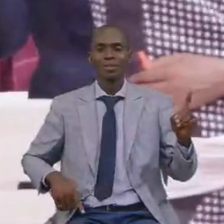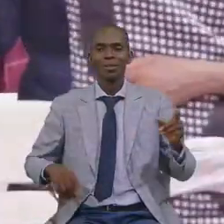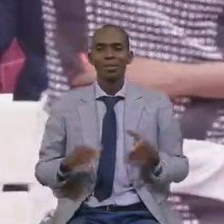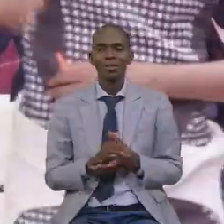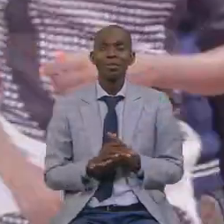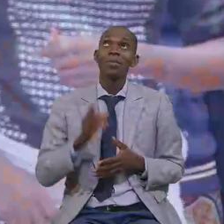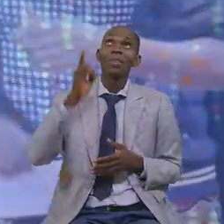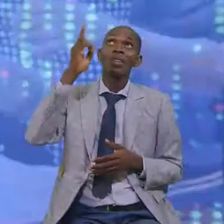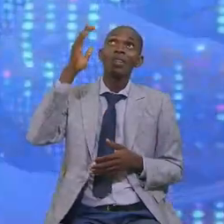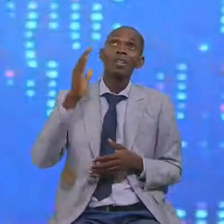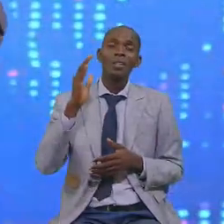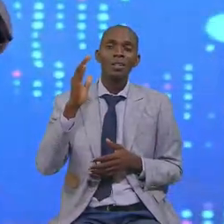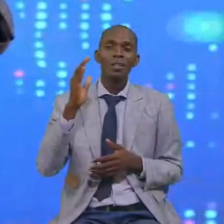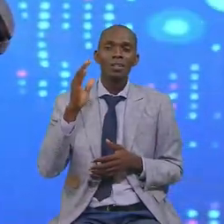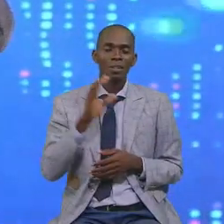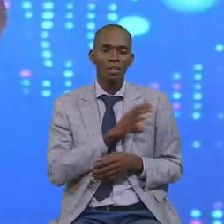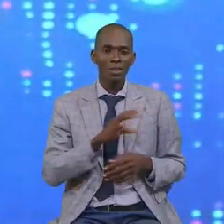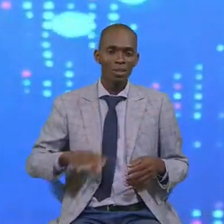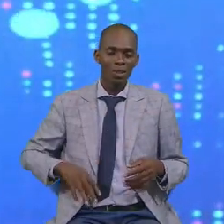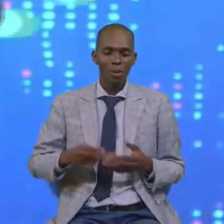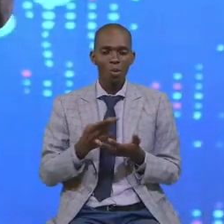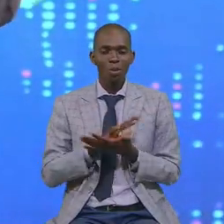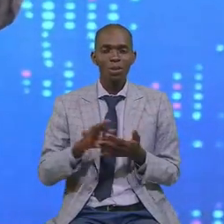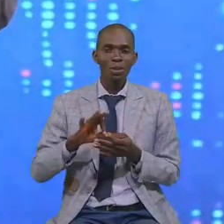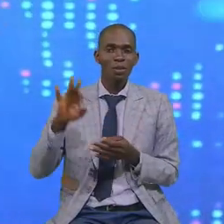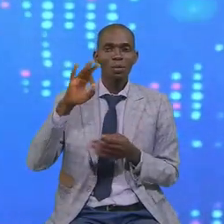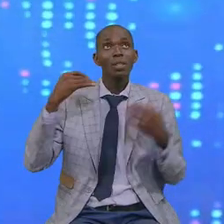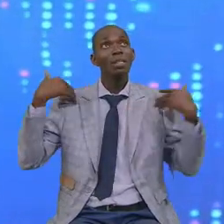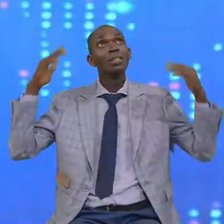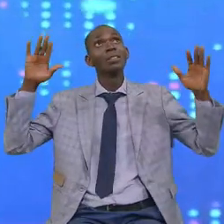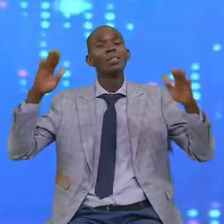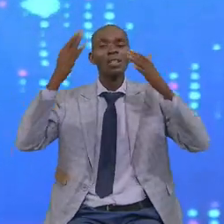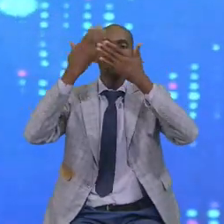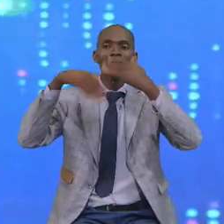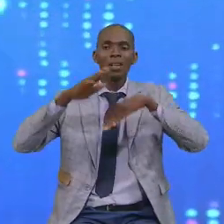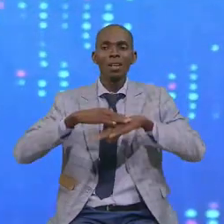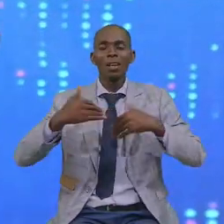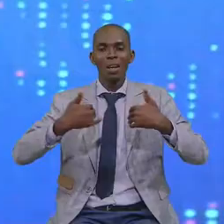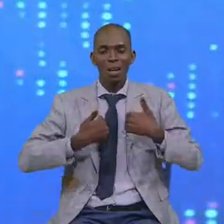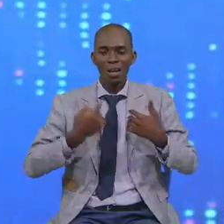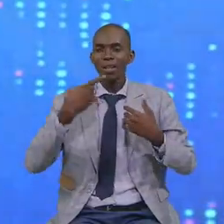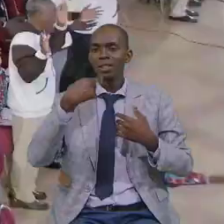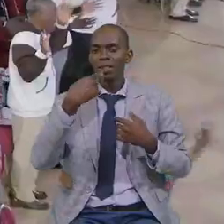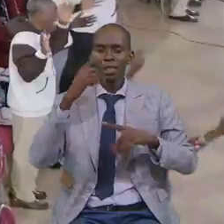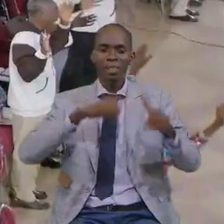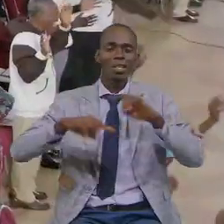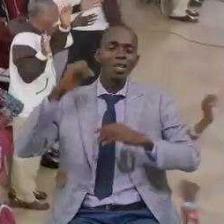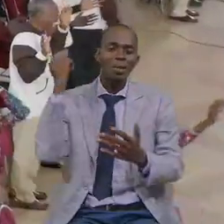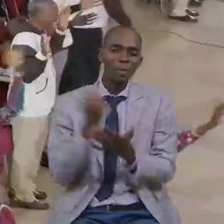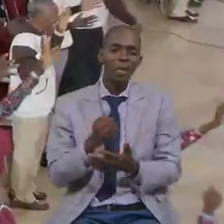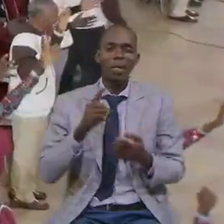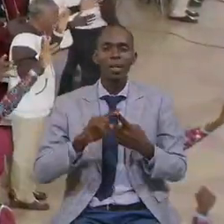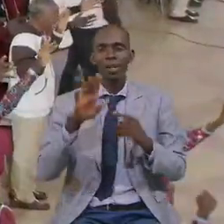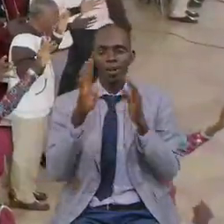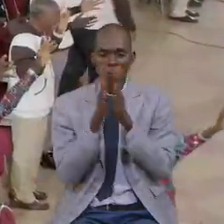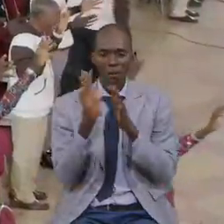God, Christ, Holy Spirit, angels, heaven, have said amen to your deliverance.